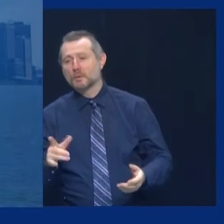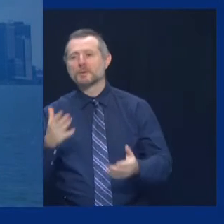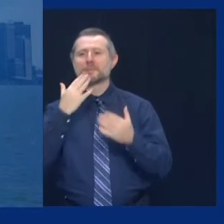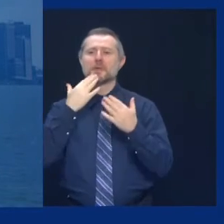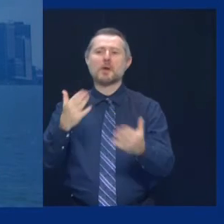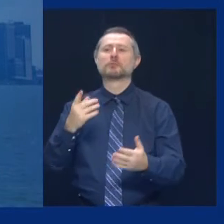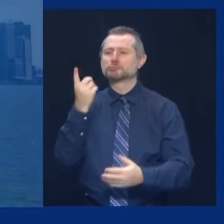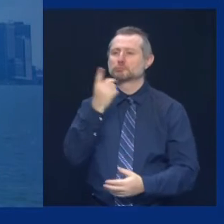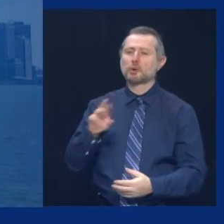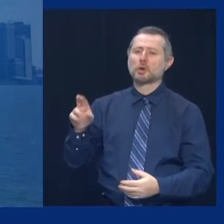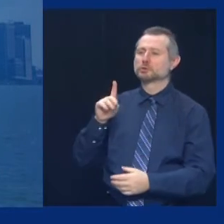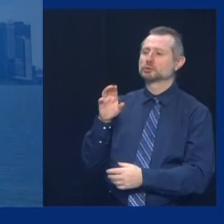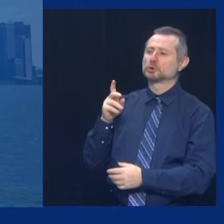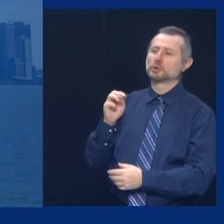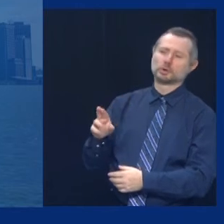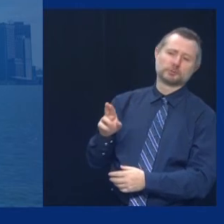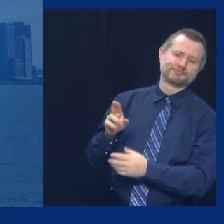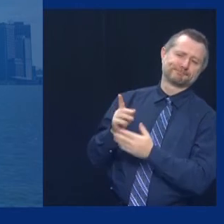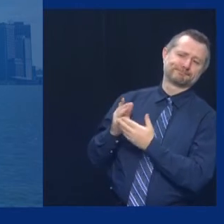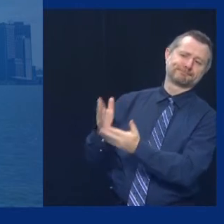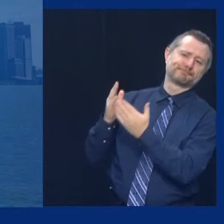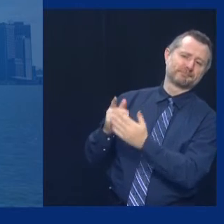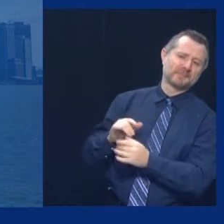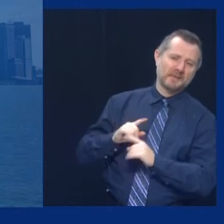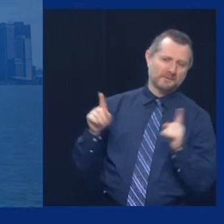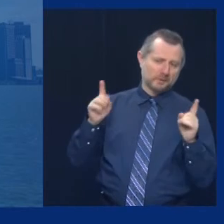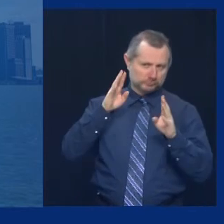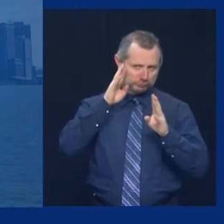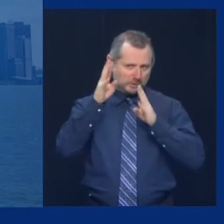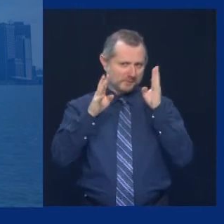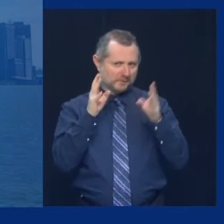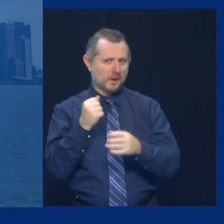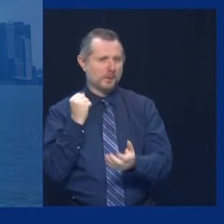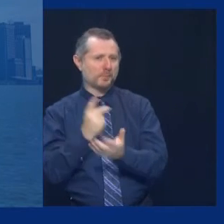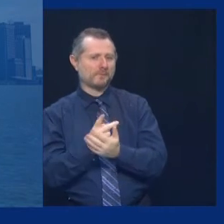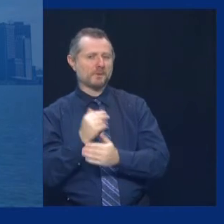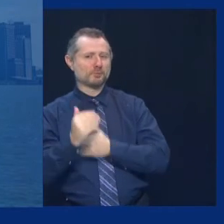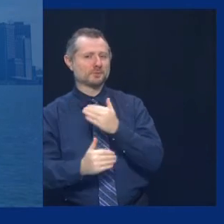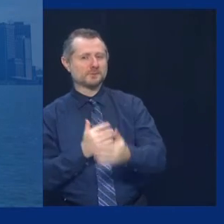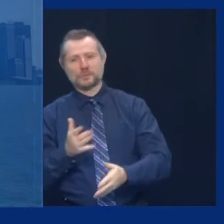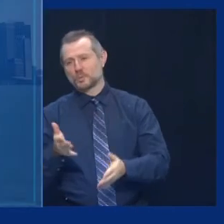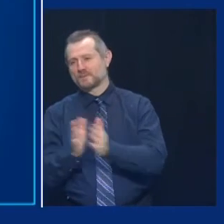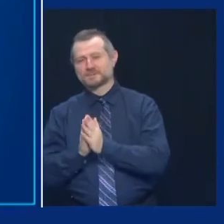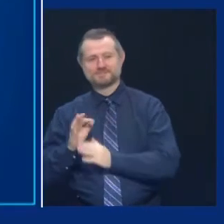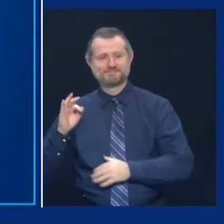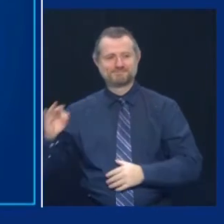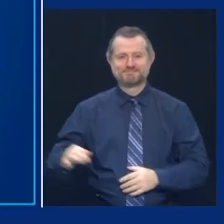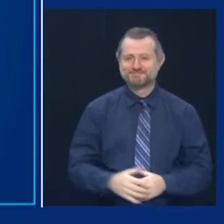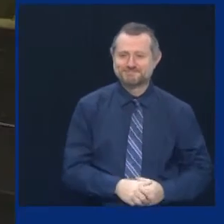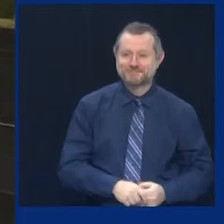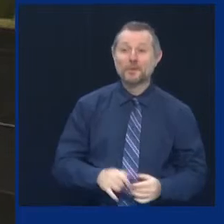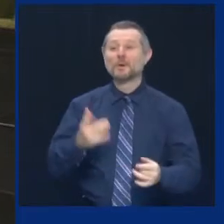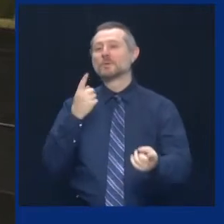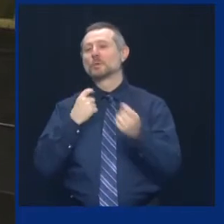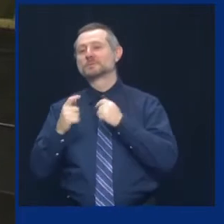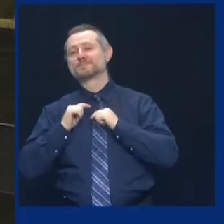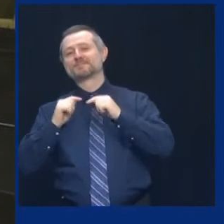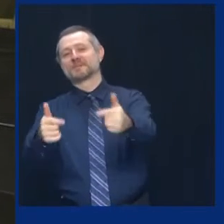Zucker, I think that was a creative outcome to that waiver request. Questions?